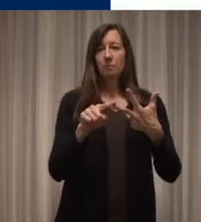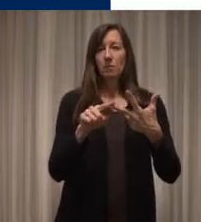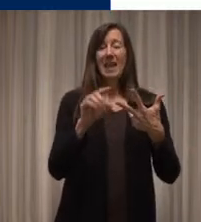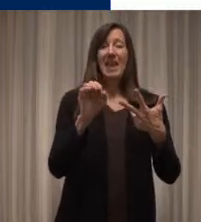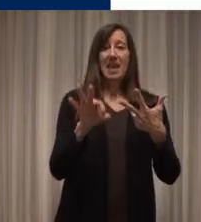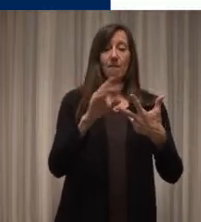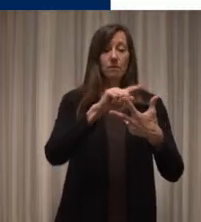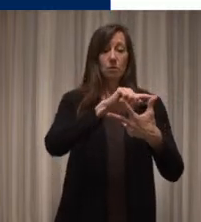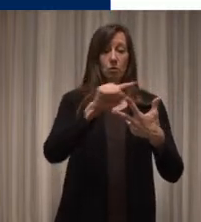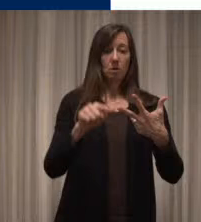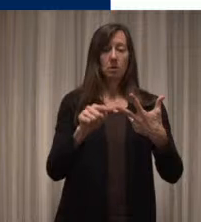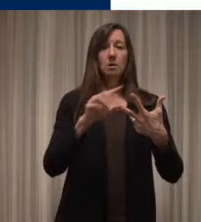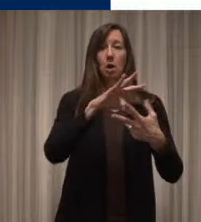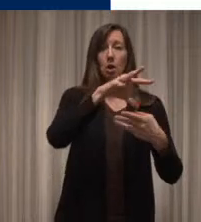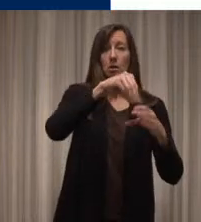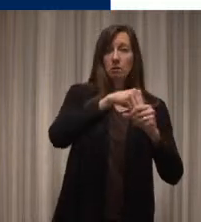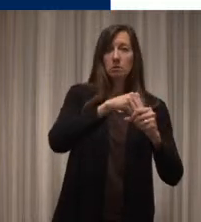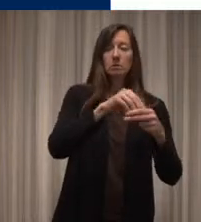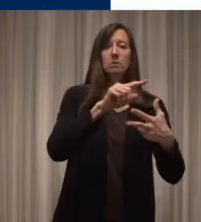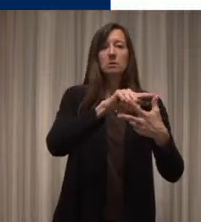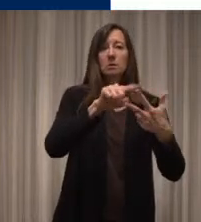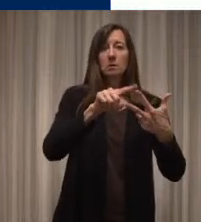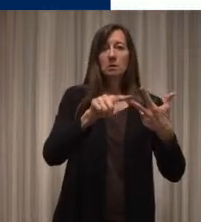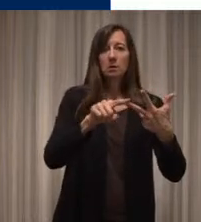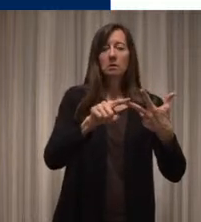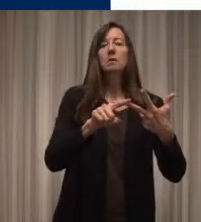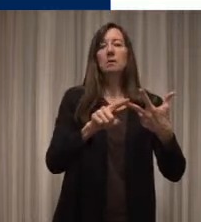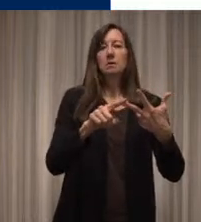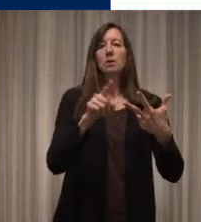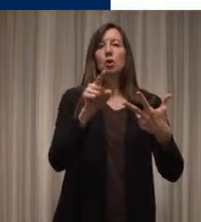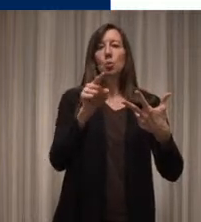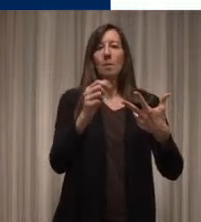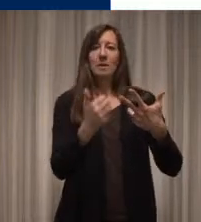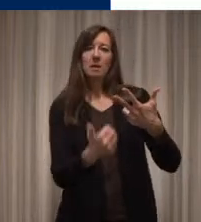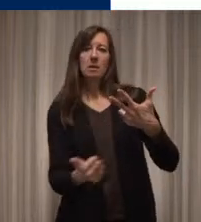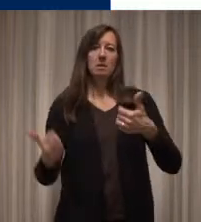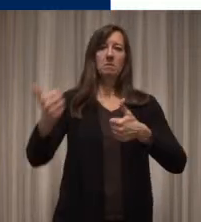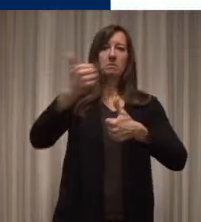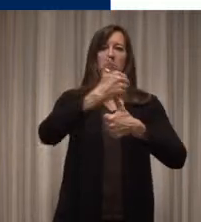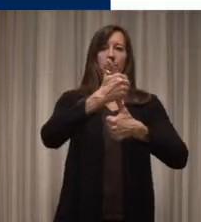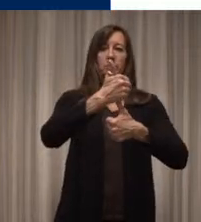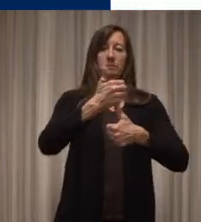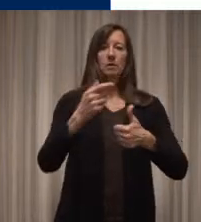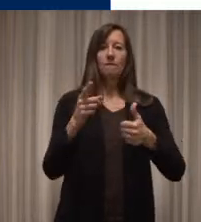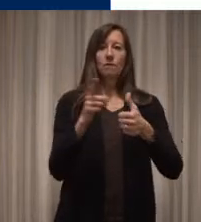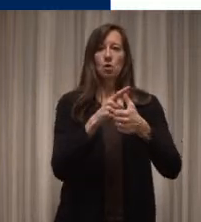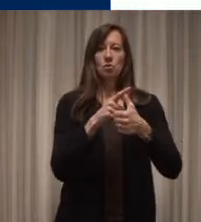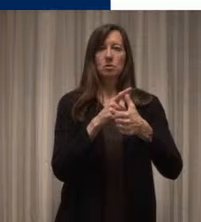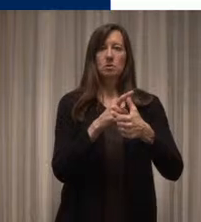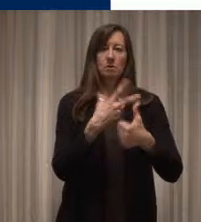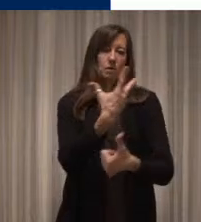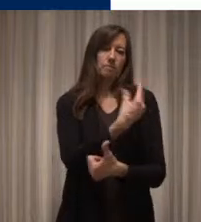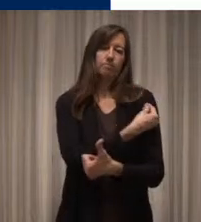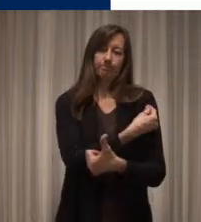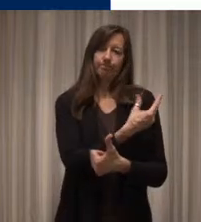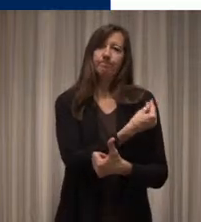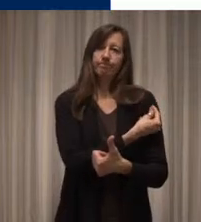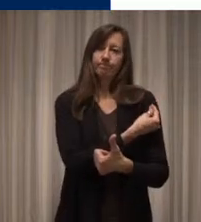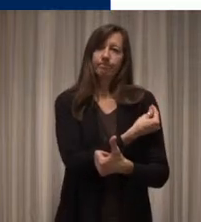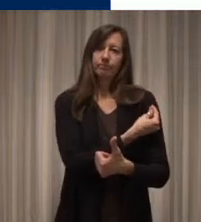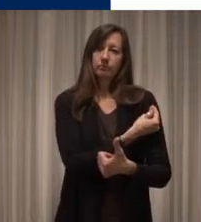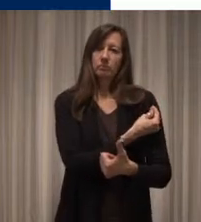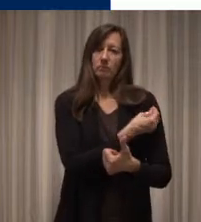first among the larger pool to be prioritized, again, based on that